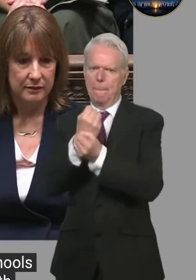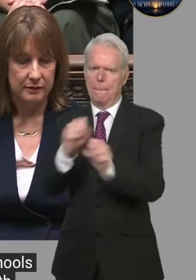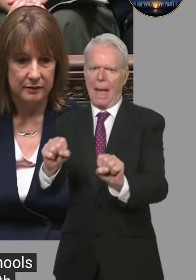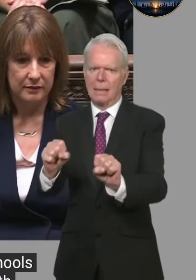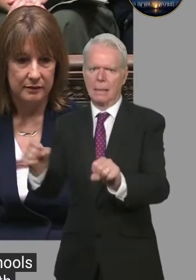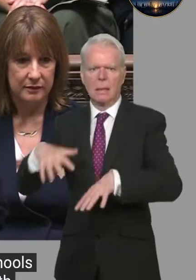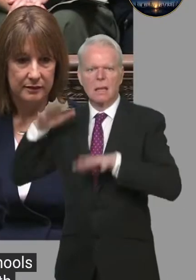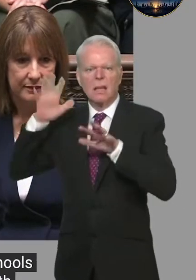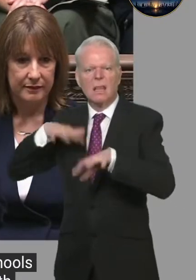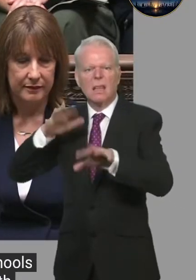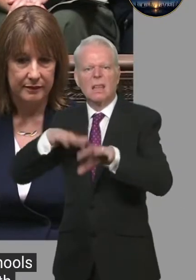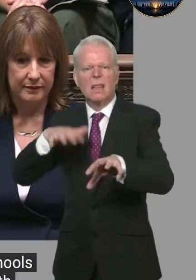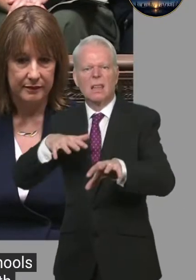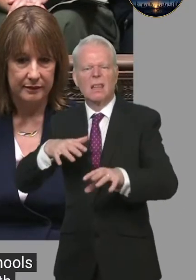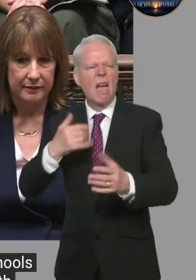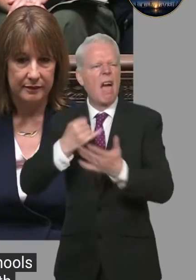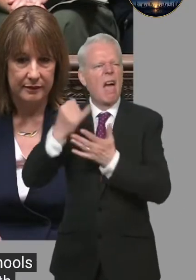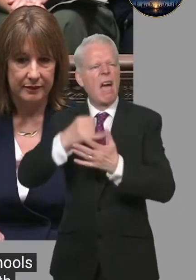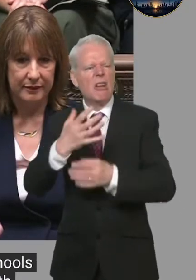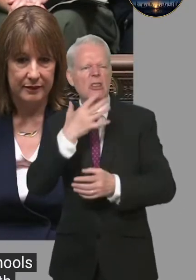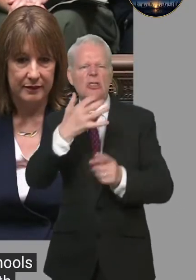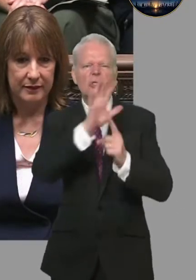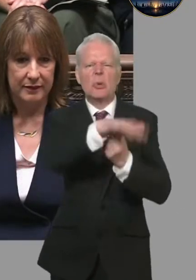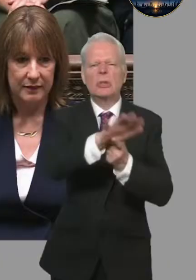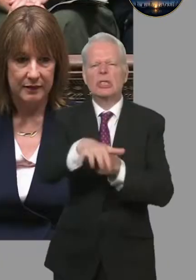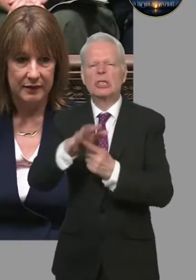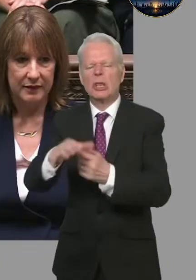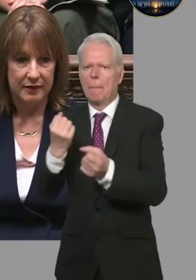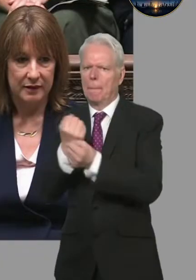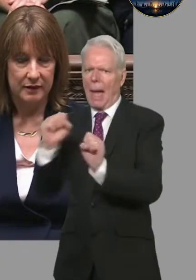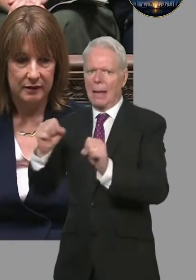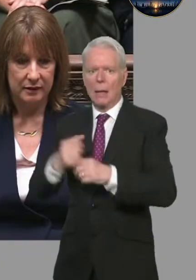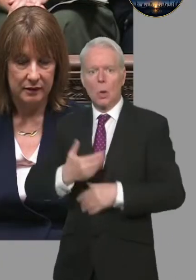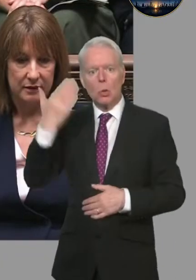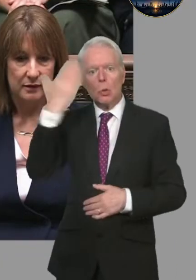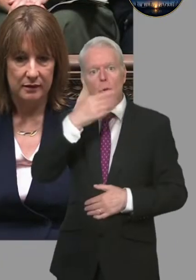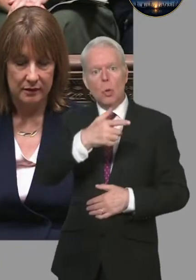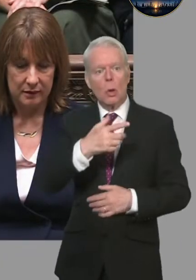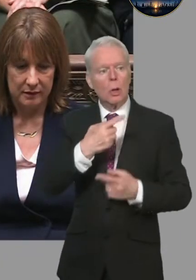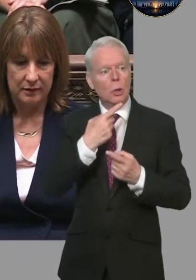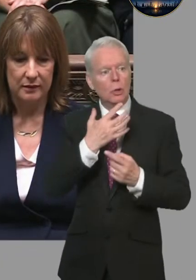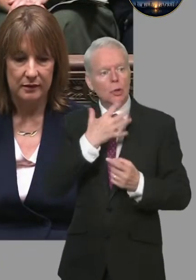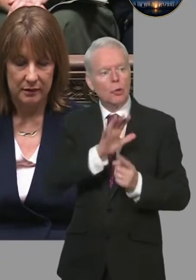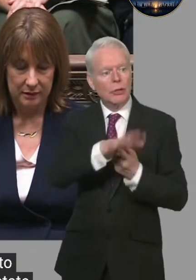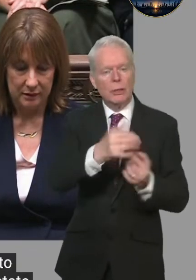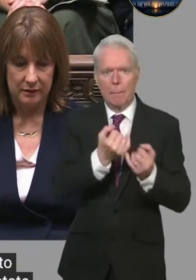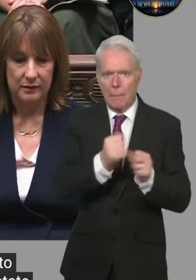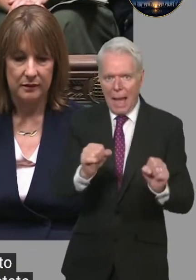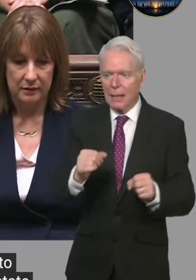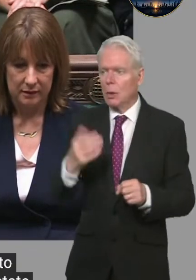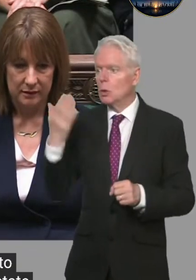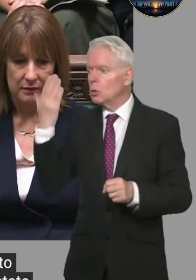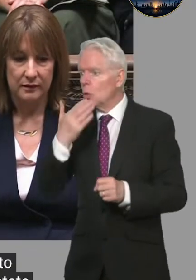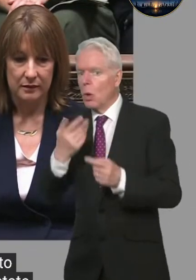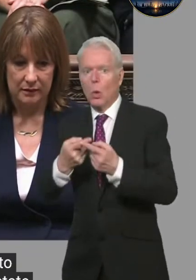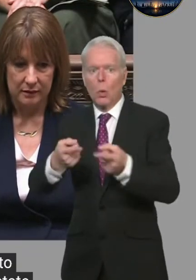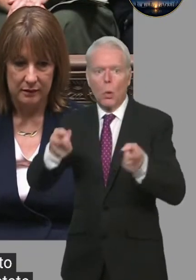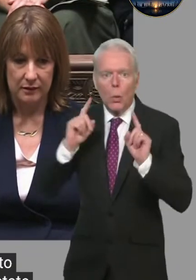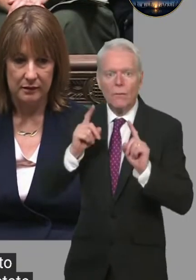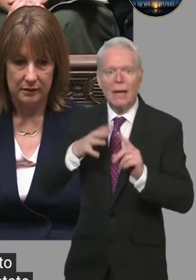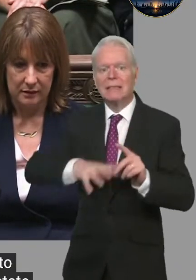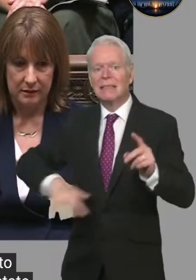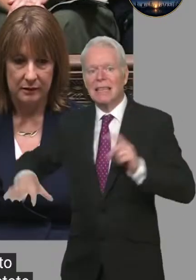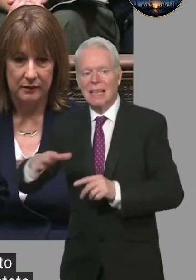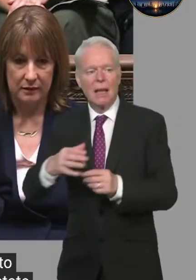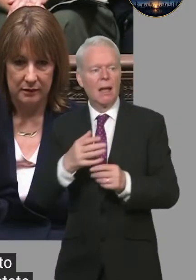and violence. And we will take further steps. I'm proud to lead this tolerant, decent country and will always fight for the security,